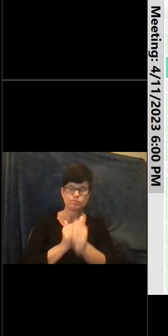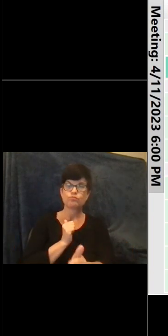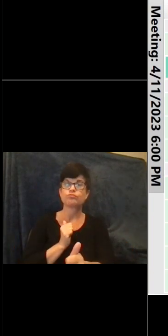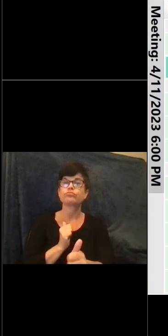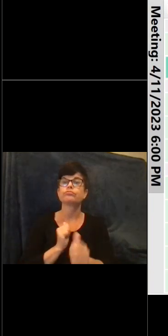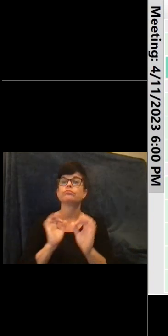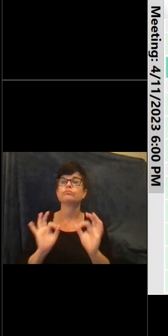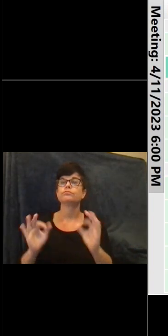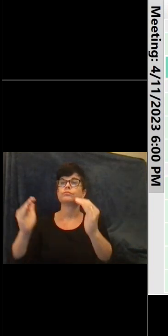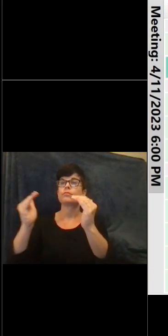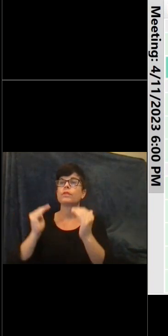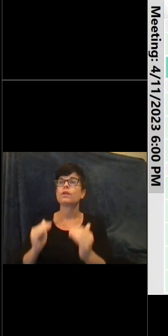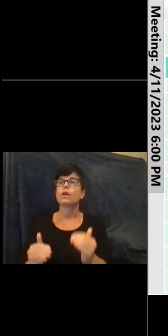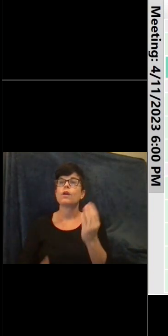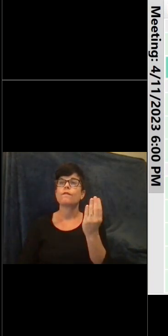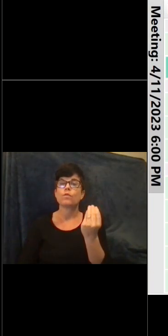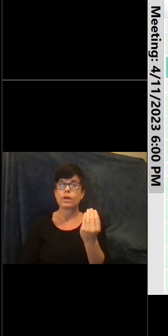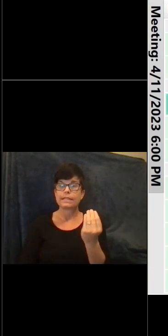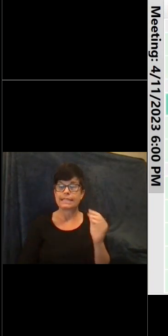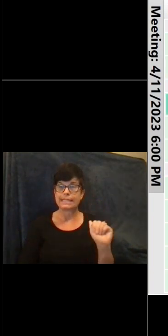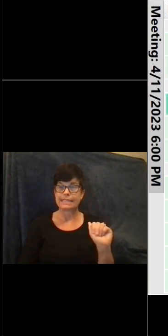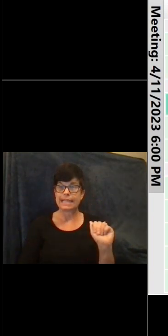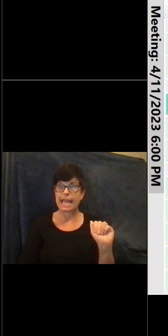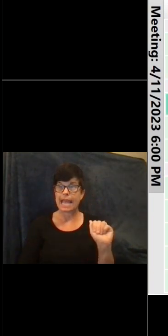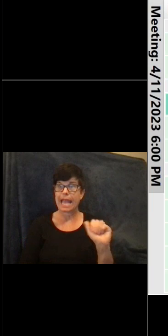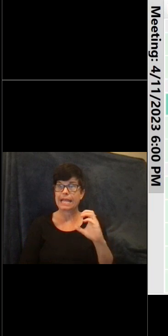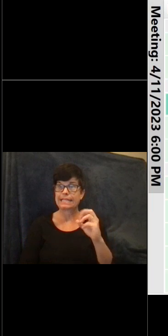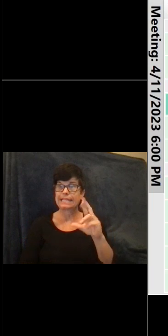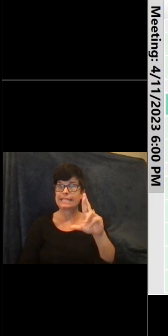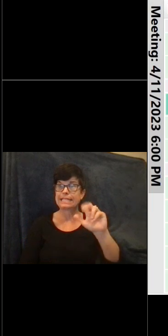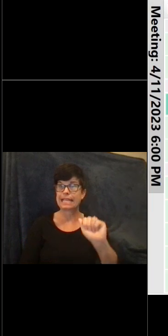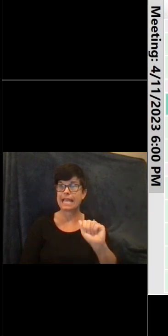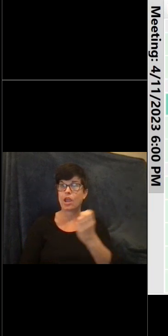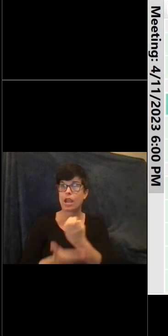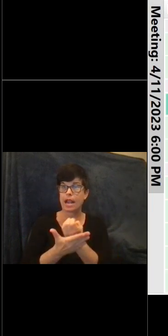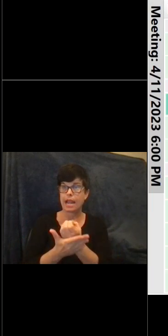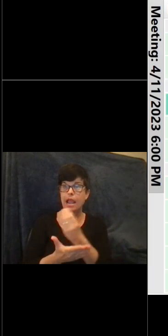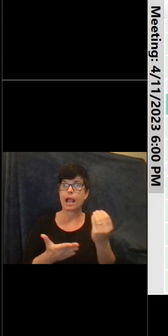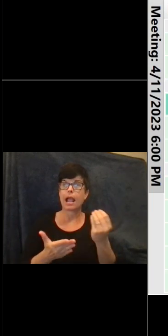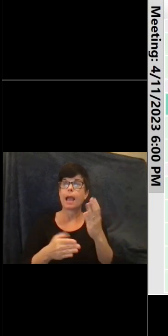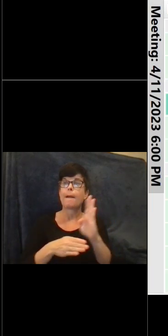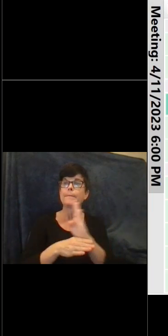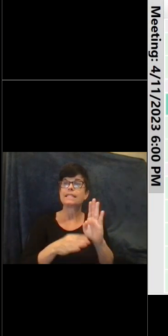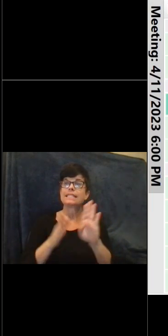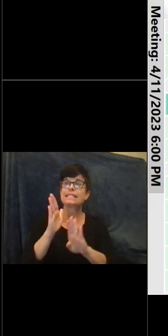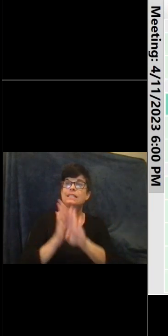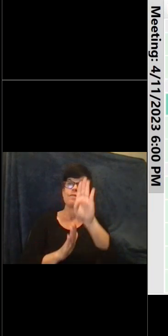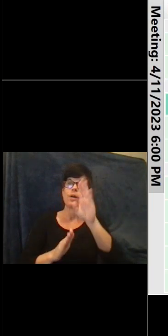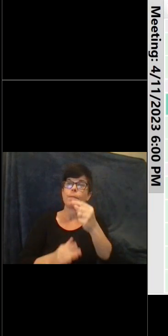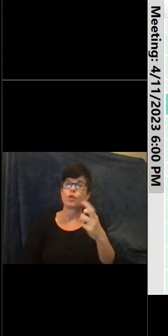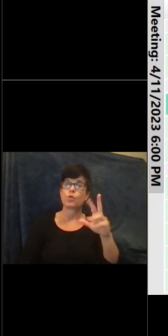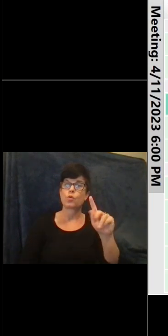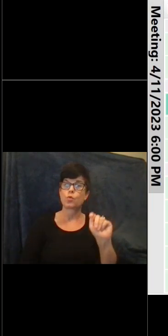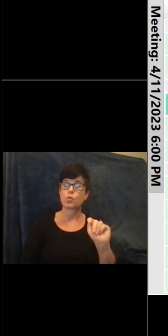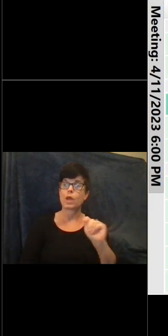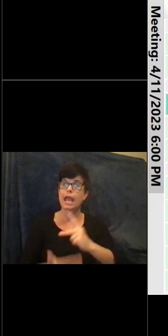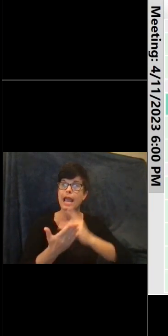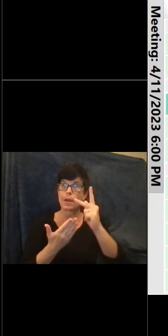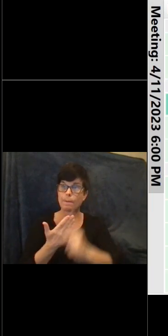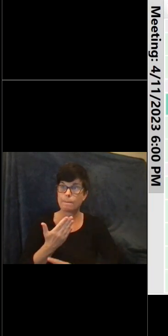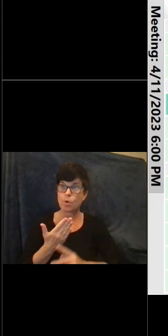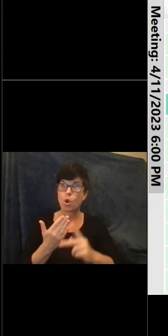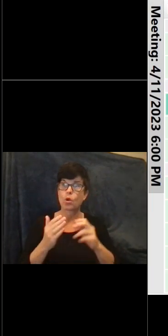moving on now to 14A, CRA Economic and Business Development Grant Program Update. After that, we will go to the MLK